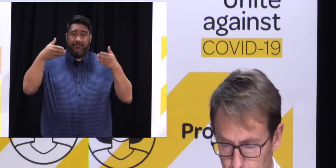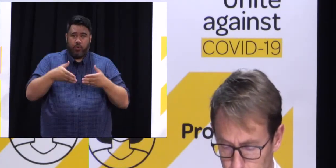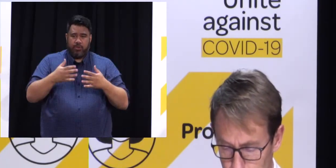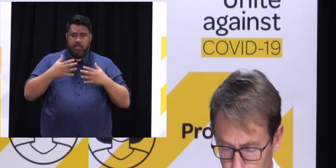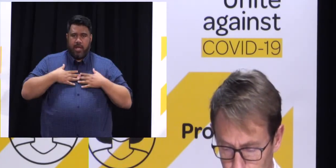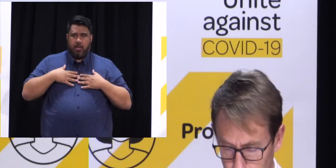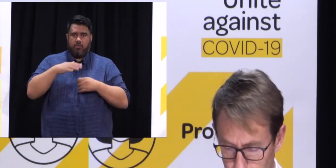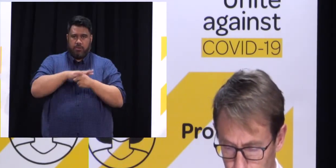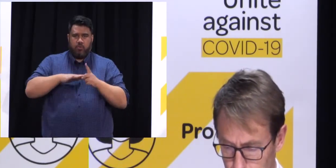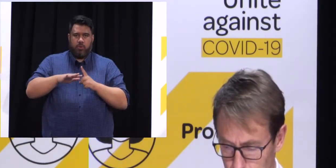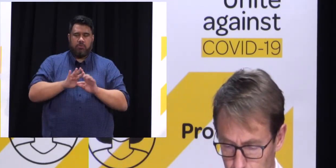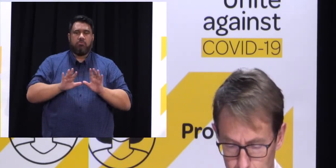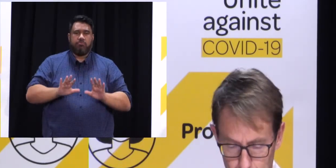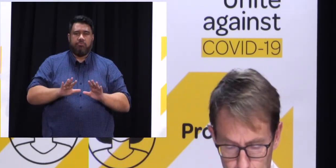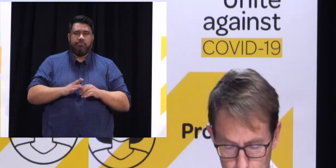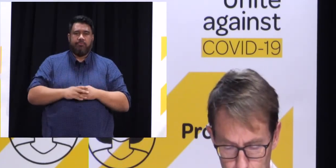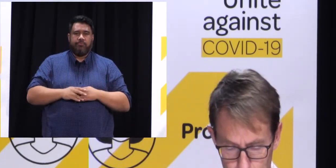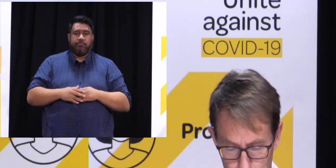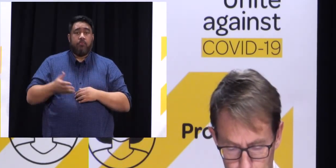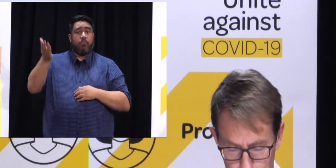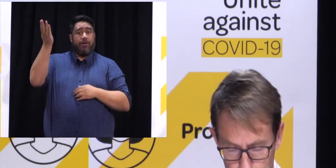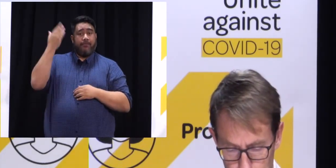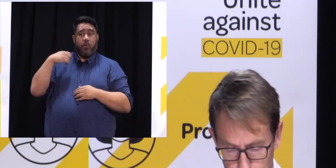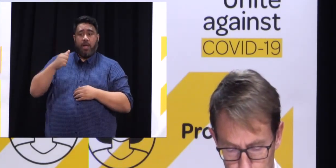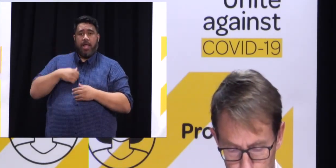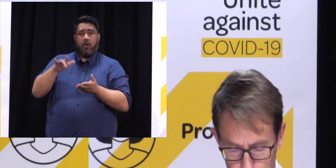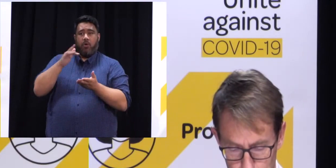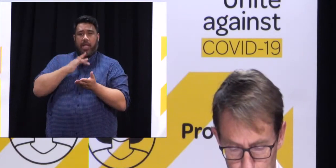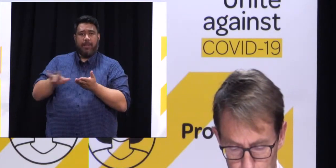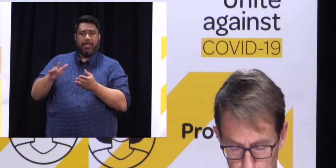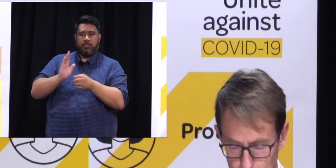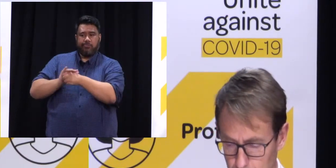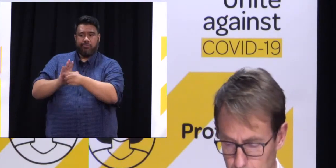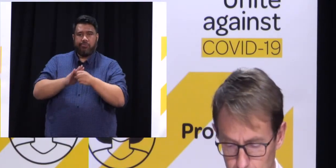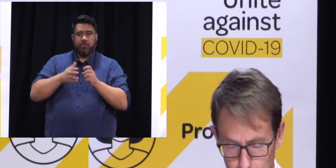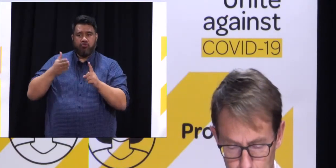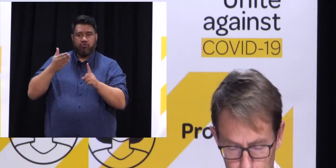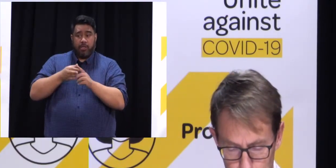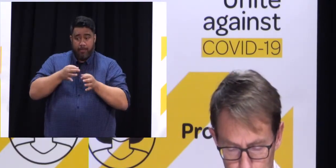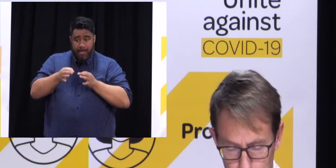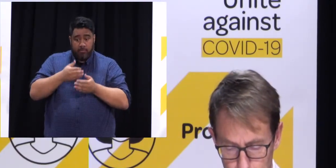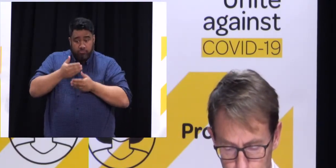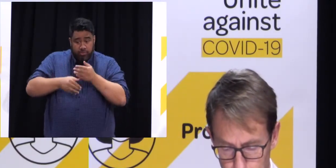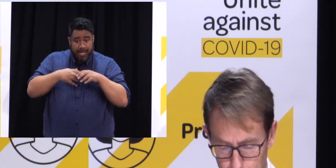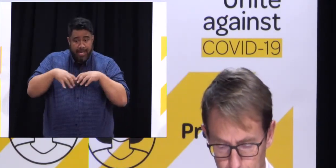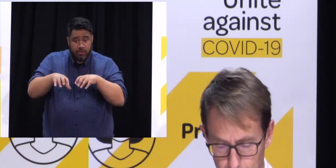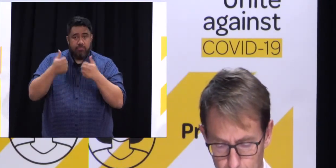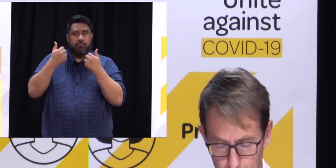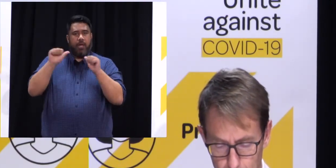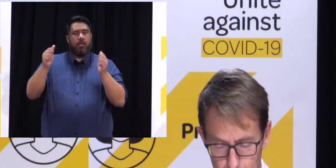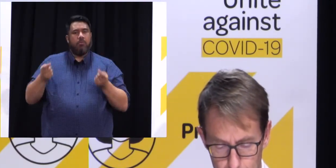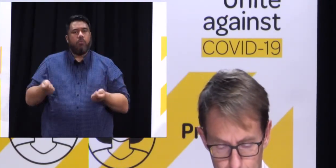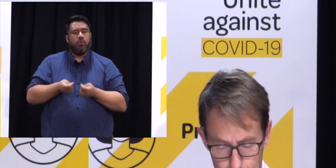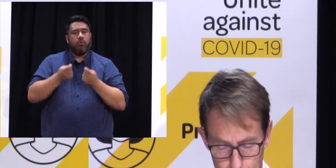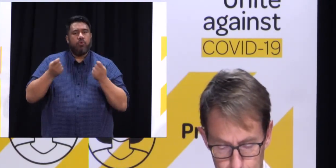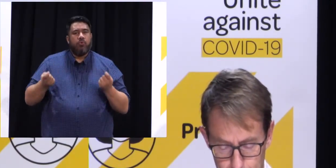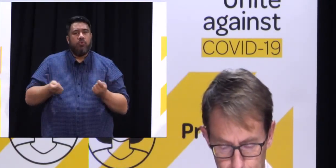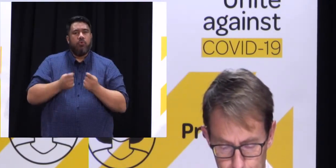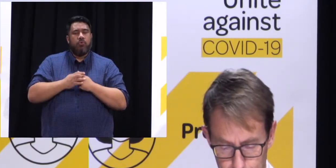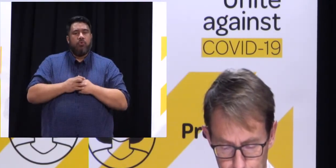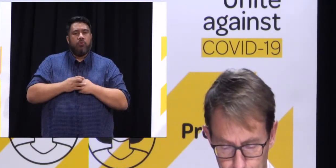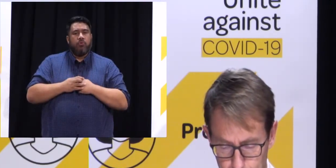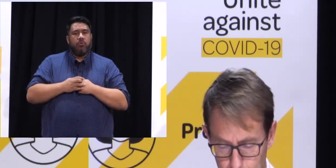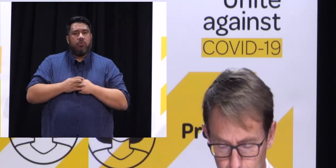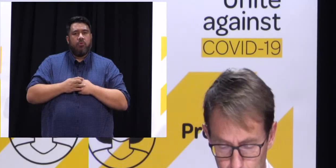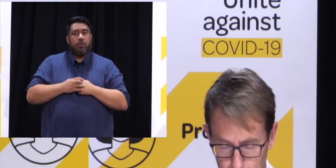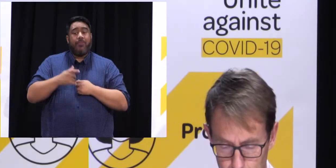know an elimination strategy has worked for New Zealand before. You know, that's the way that we have managed to have a larger number